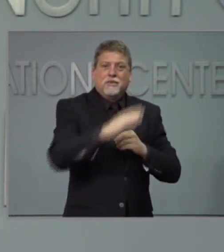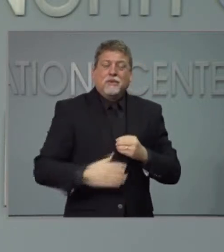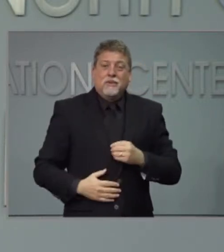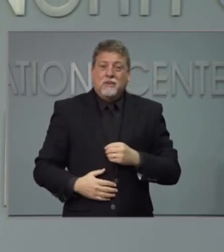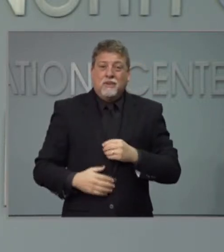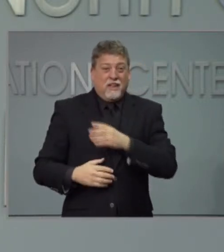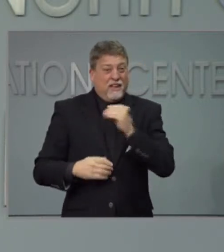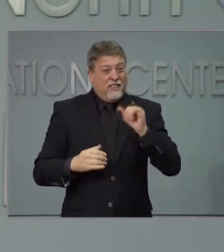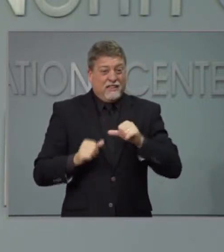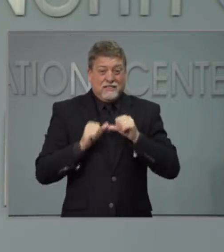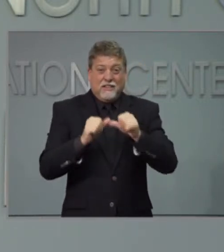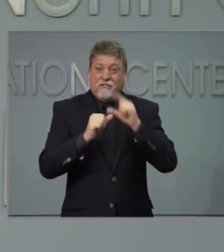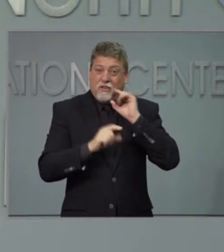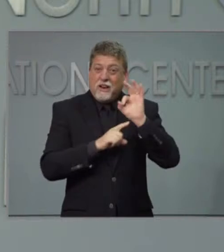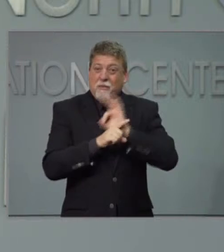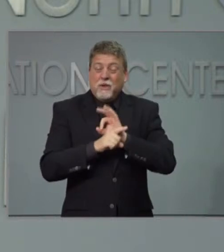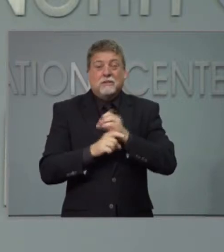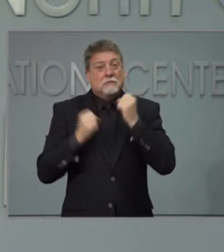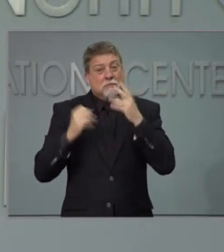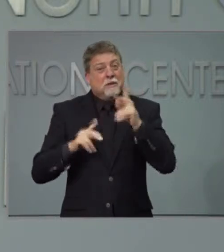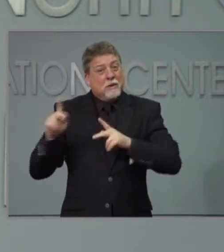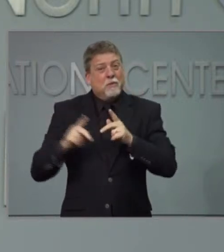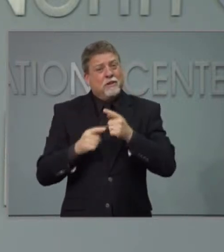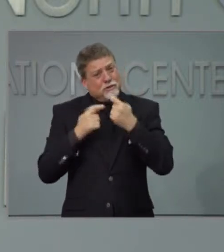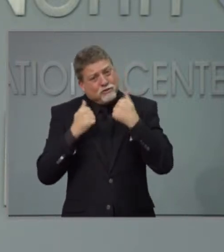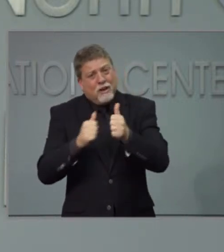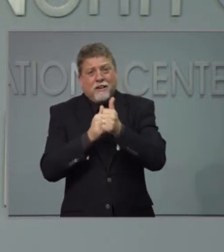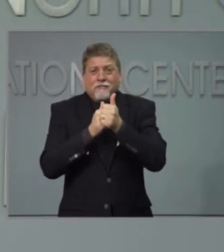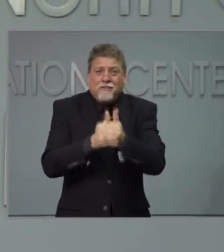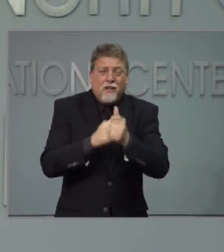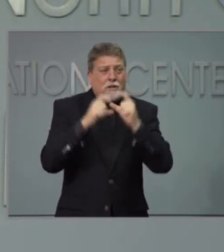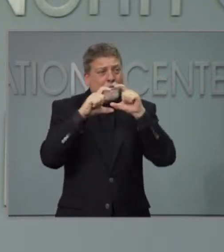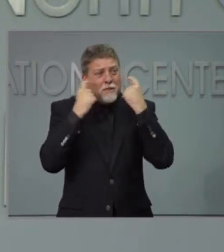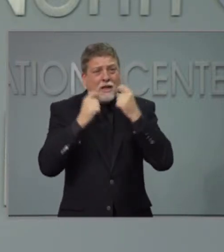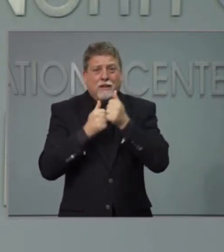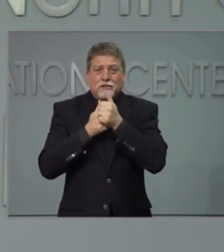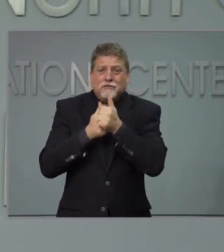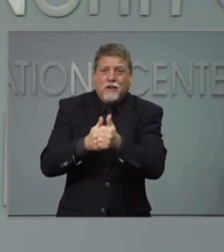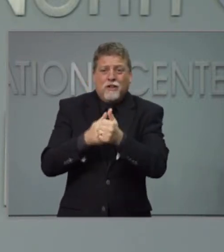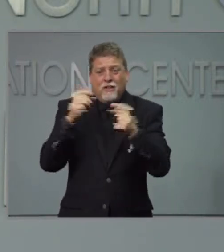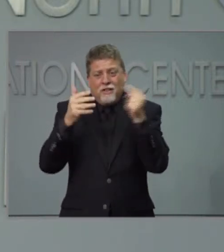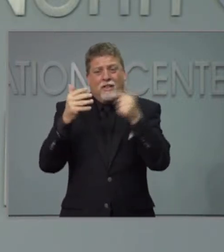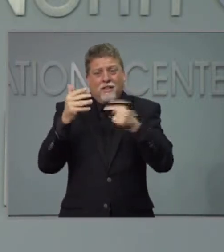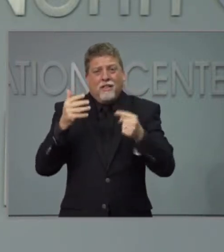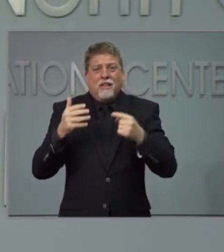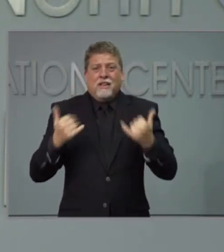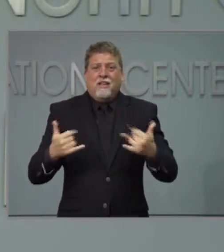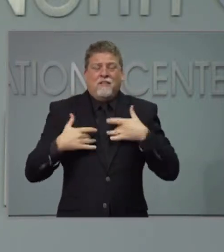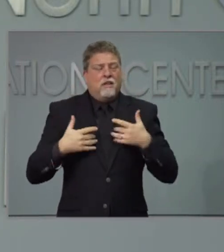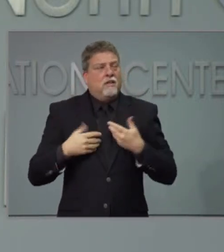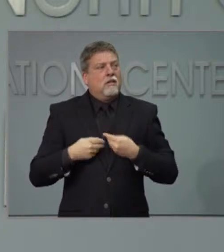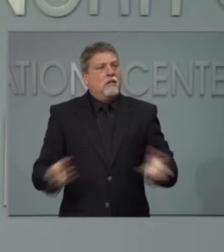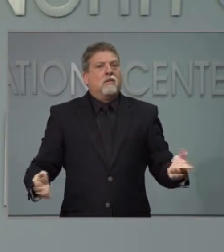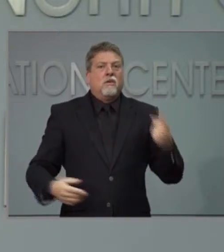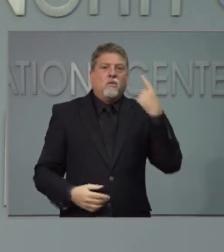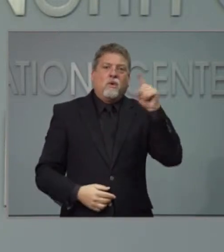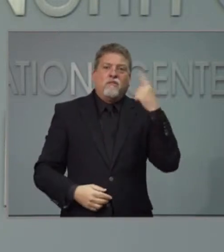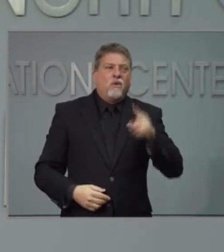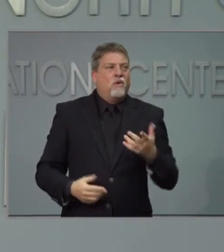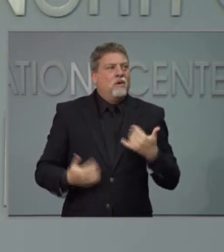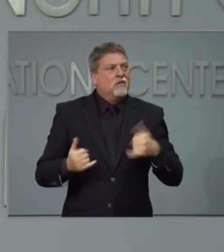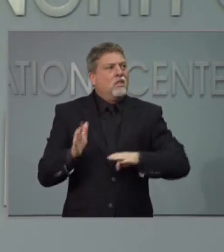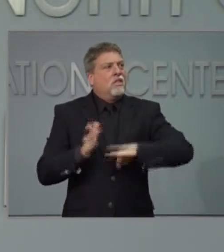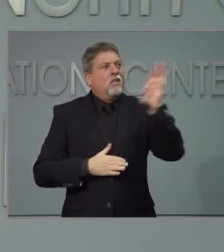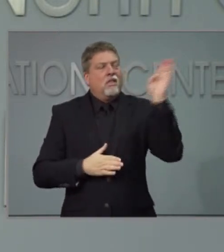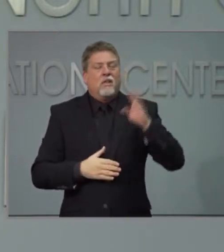9 months now and is tired. But what we're trying to do is re-energize the people of our